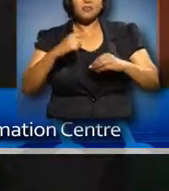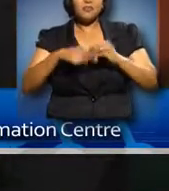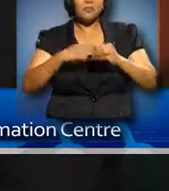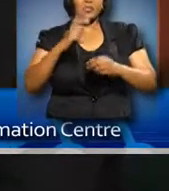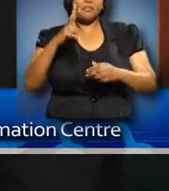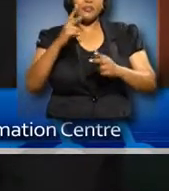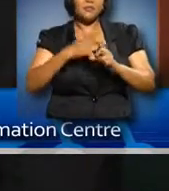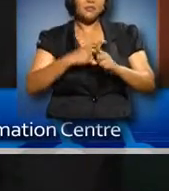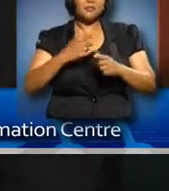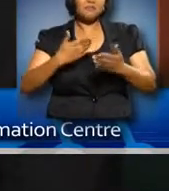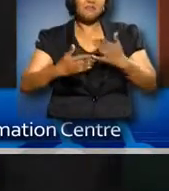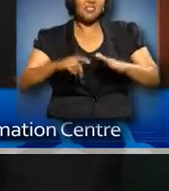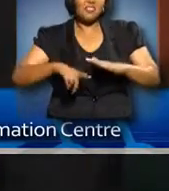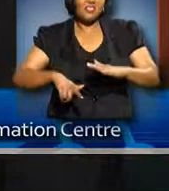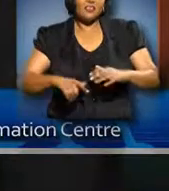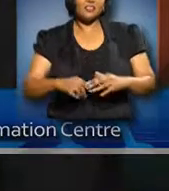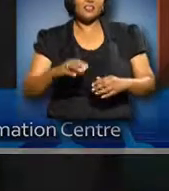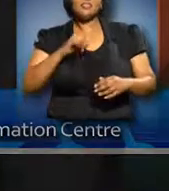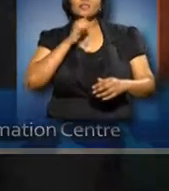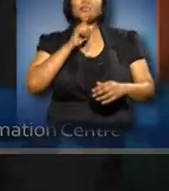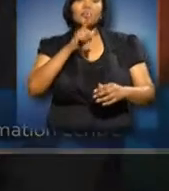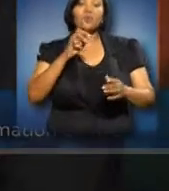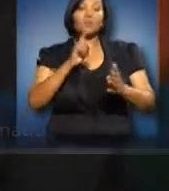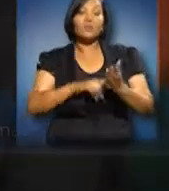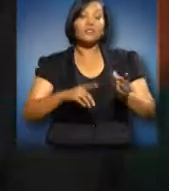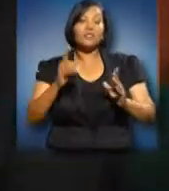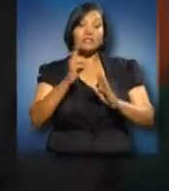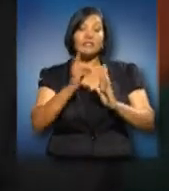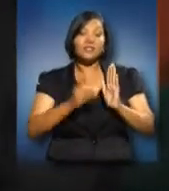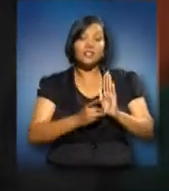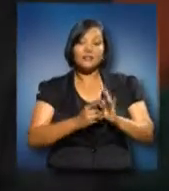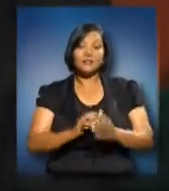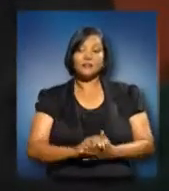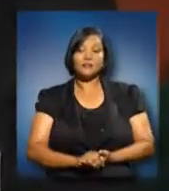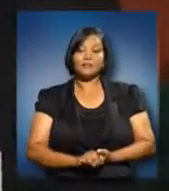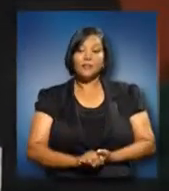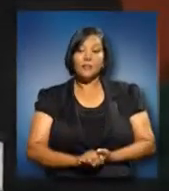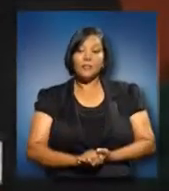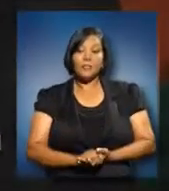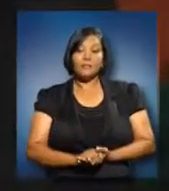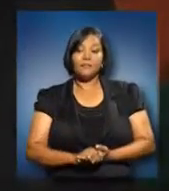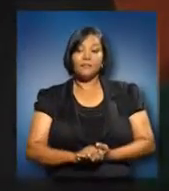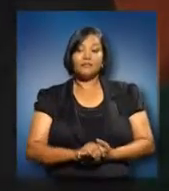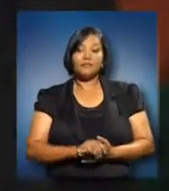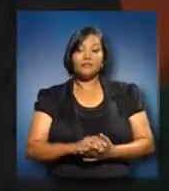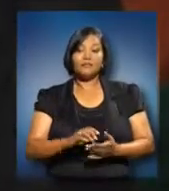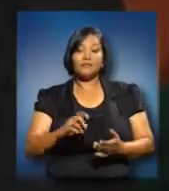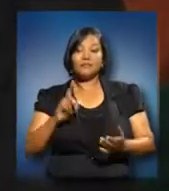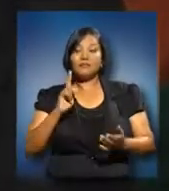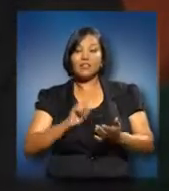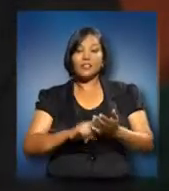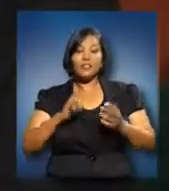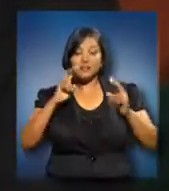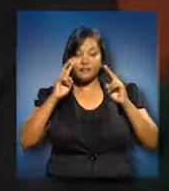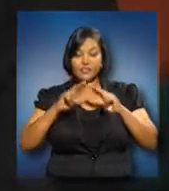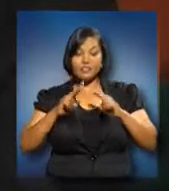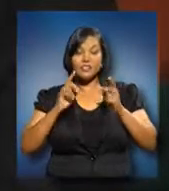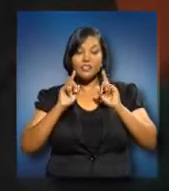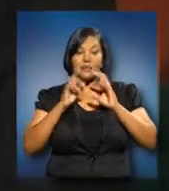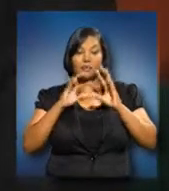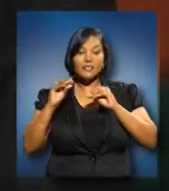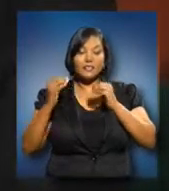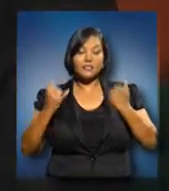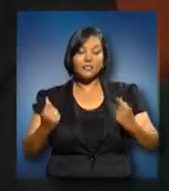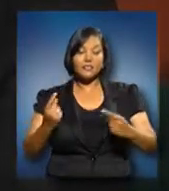less, although we don't know the exact date. This visit that we are